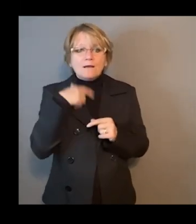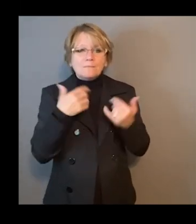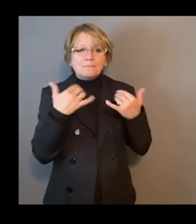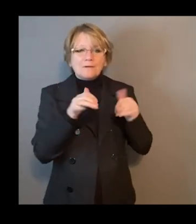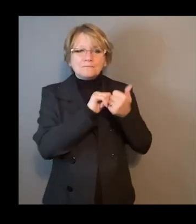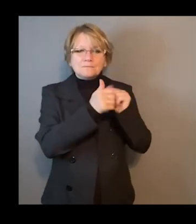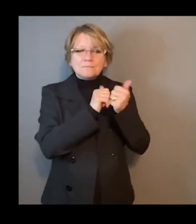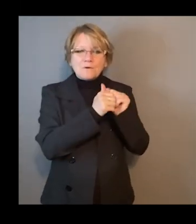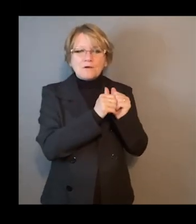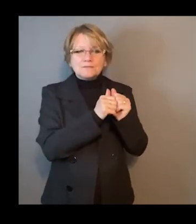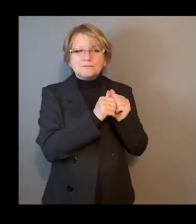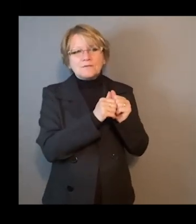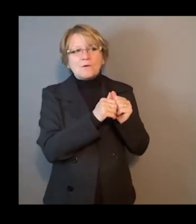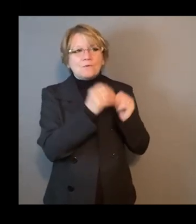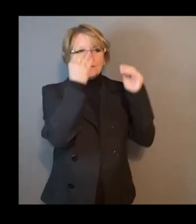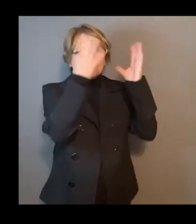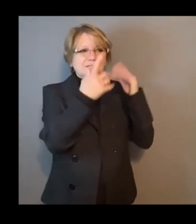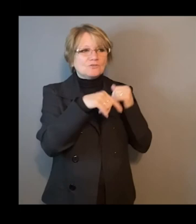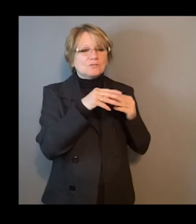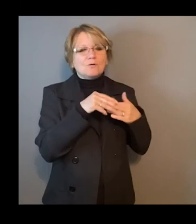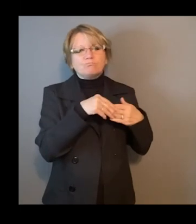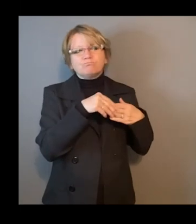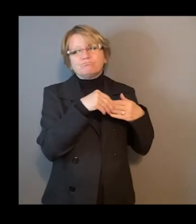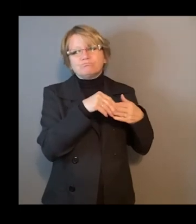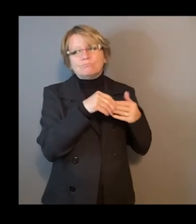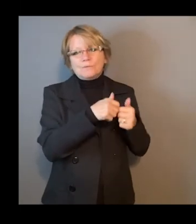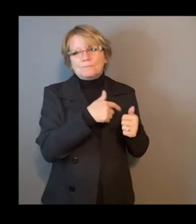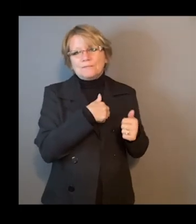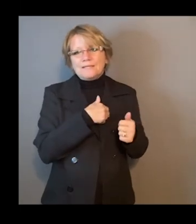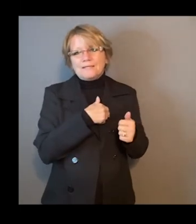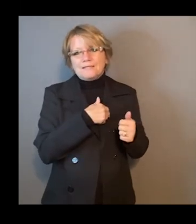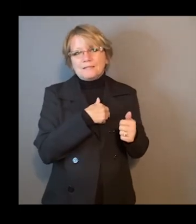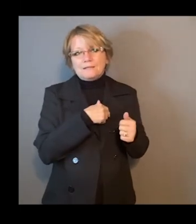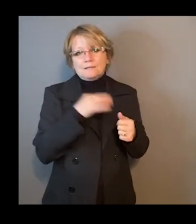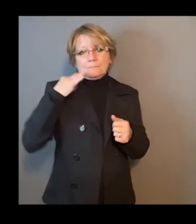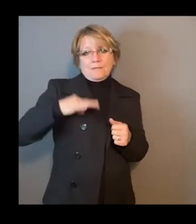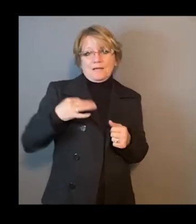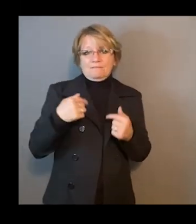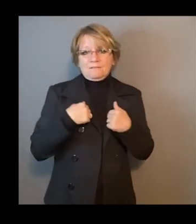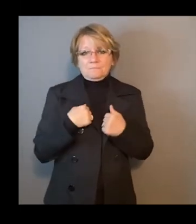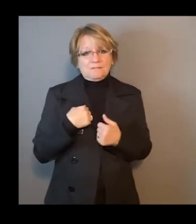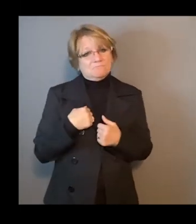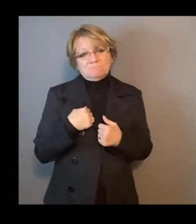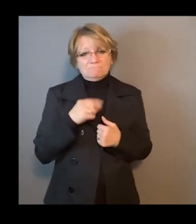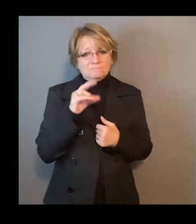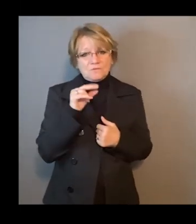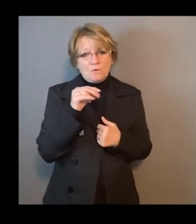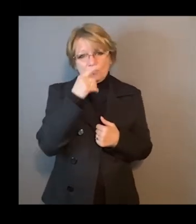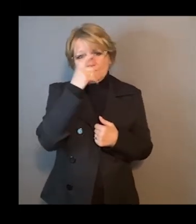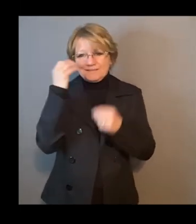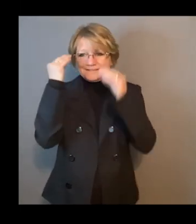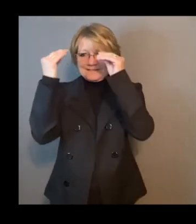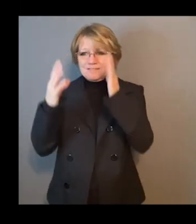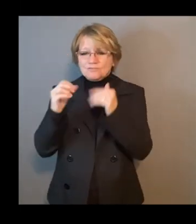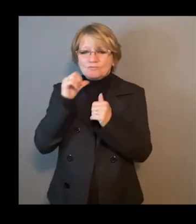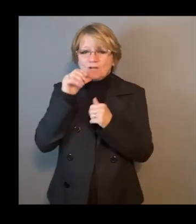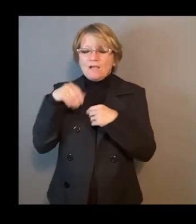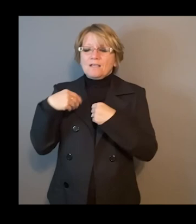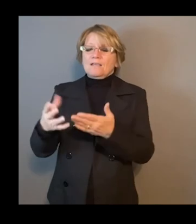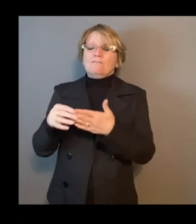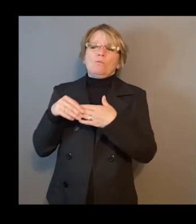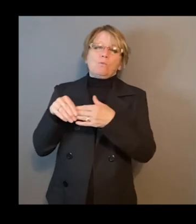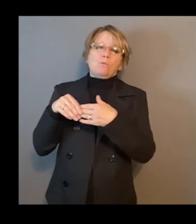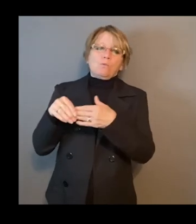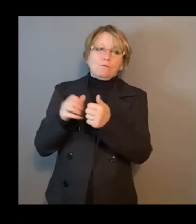me a lot of leeway, which I feel like hurt me overall, because teachers in college, they don't give you as